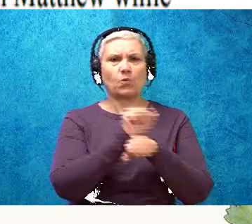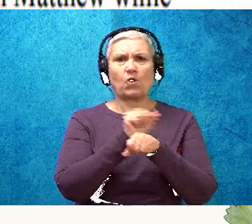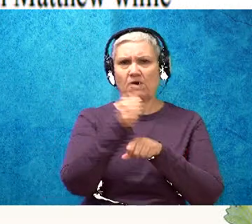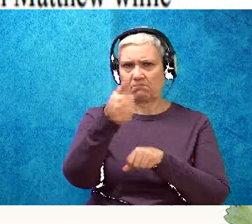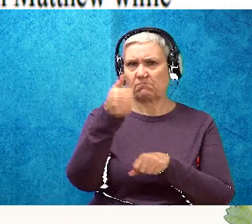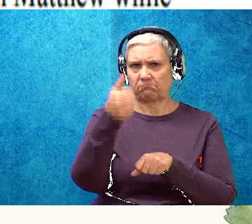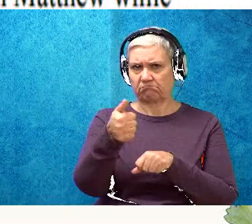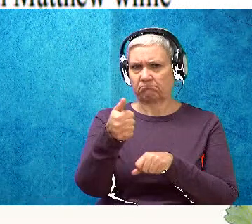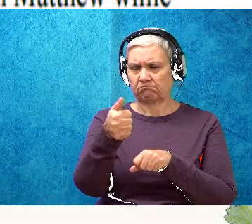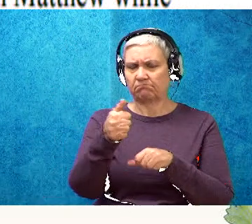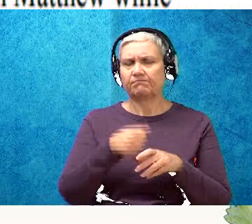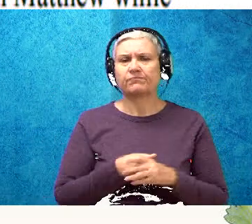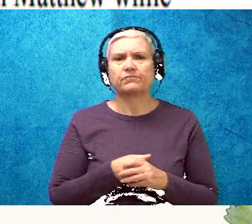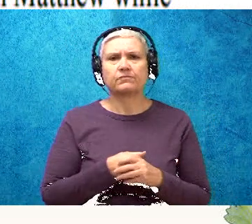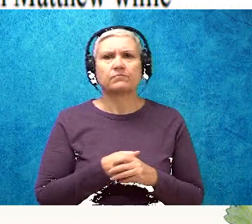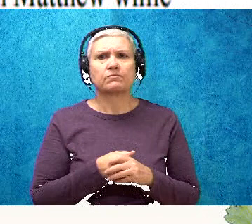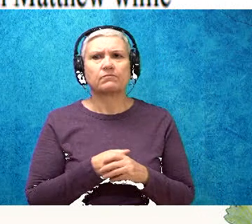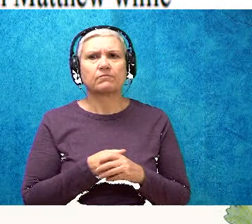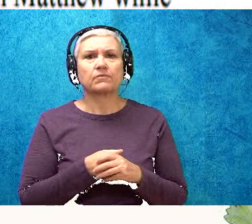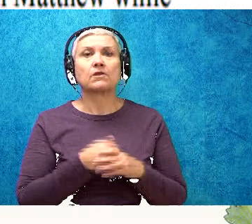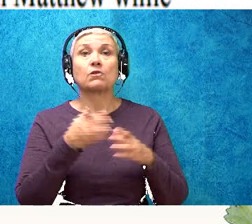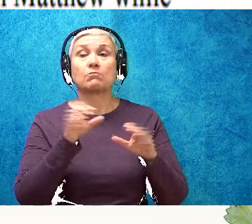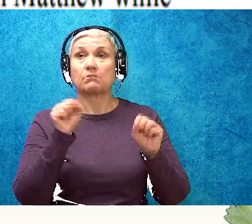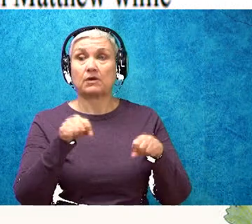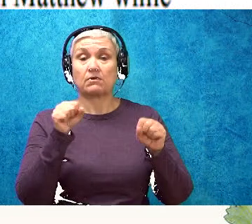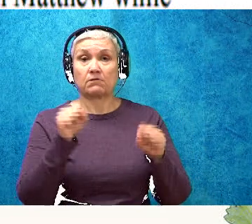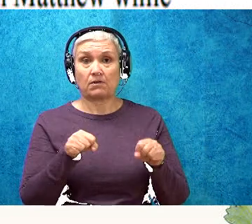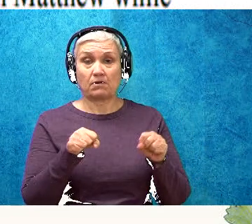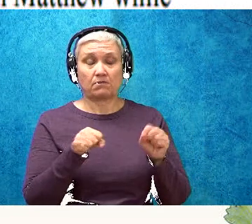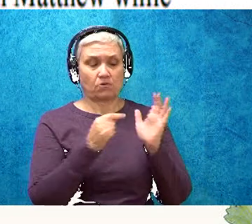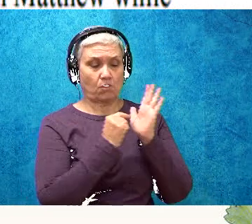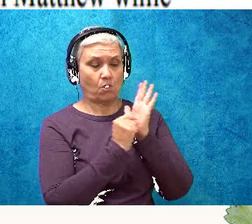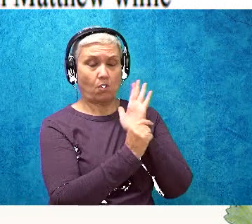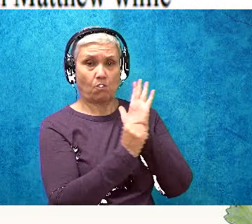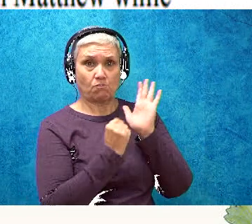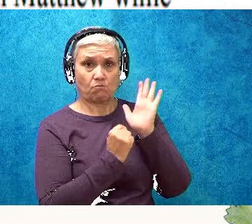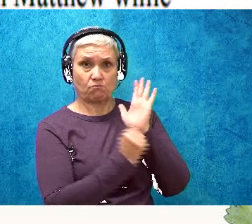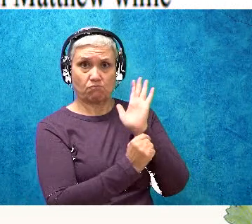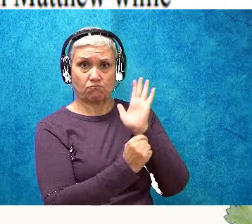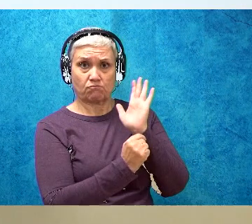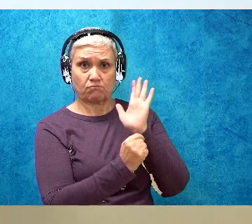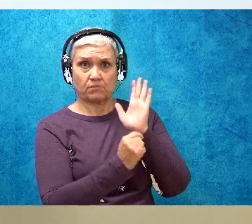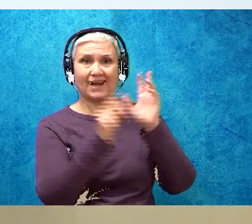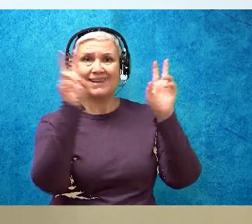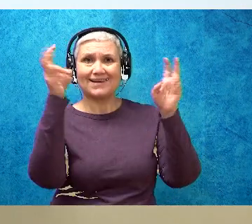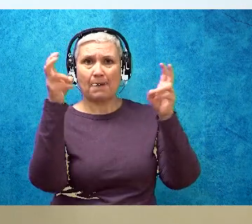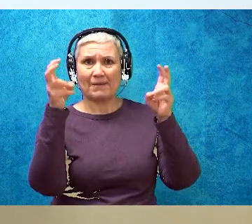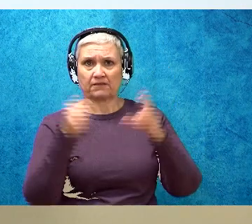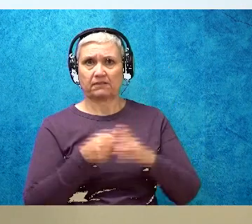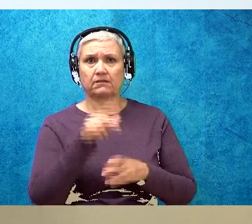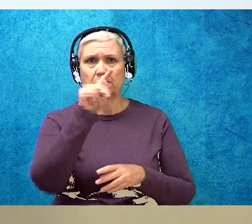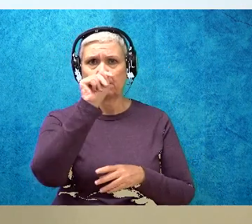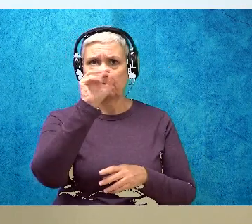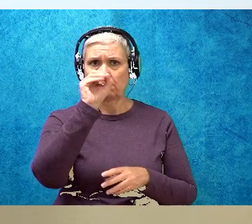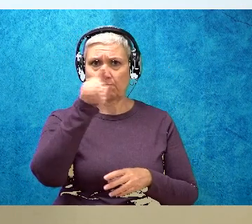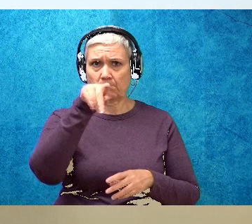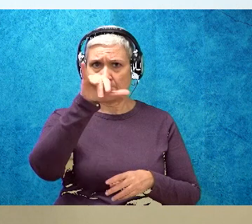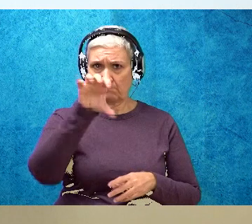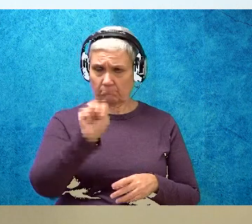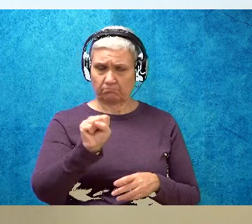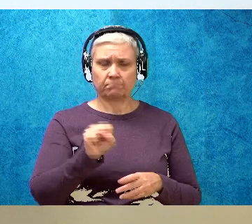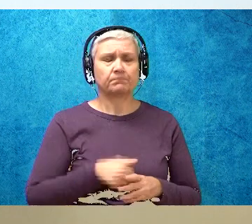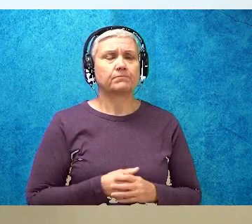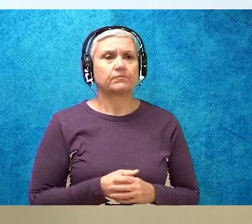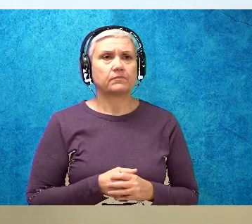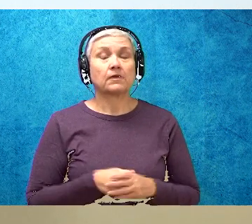your packets, I want you to be able to underline topics, all right? And